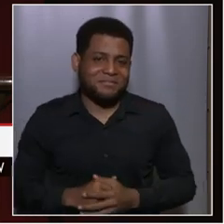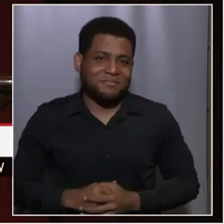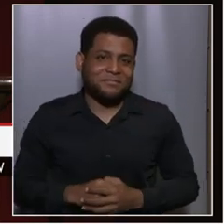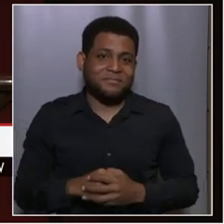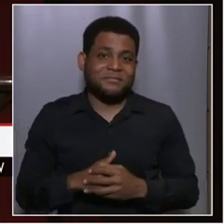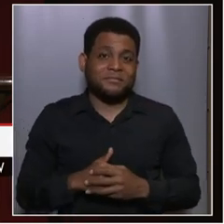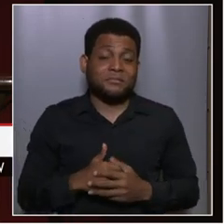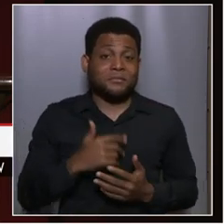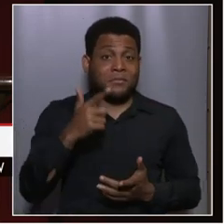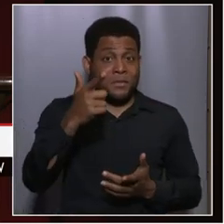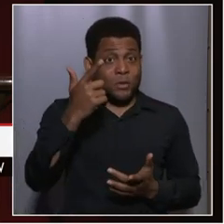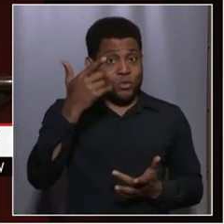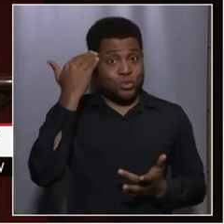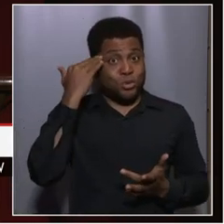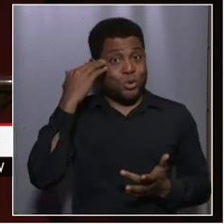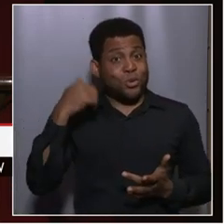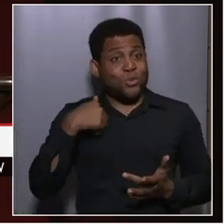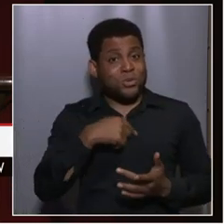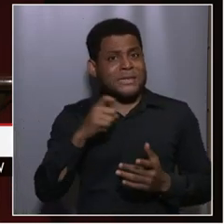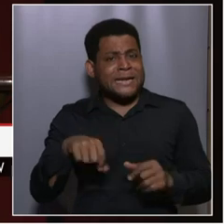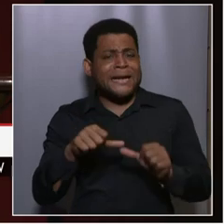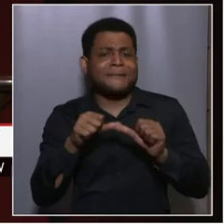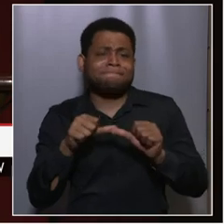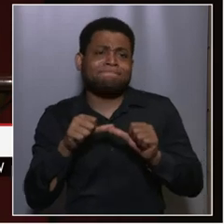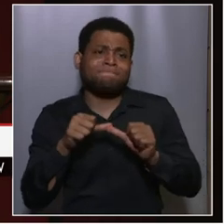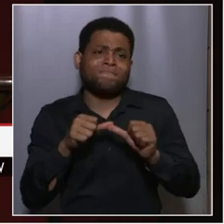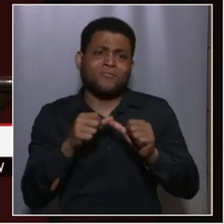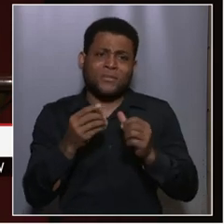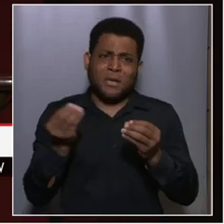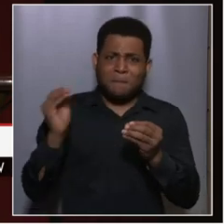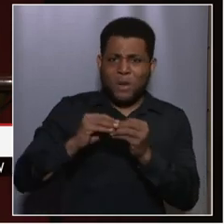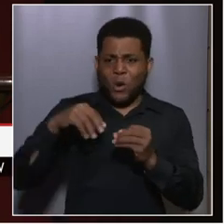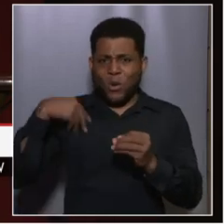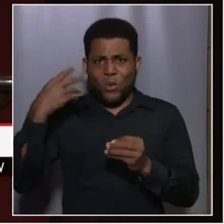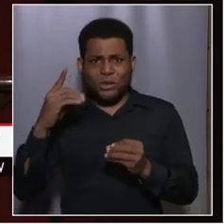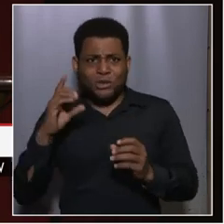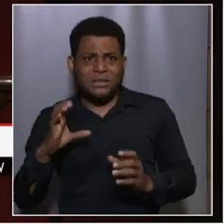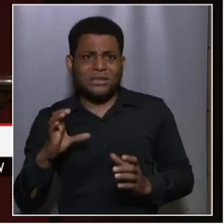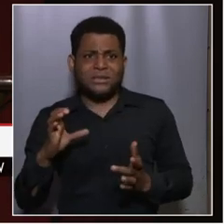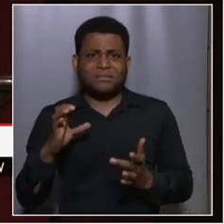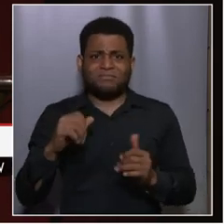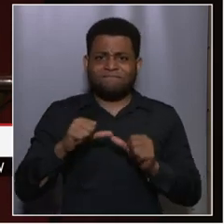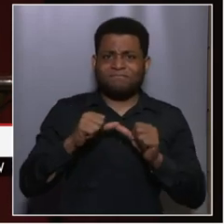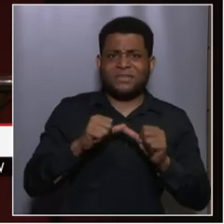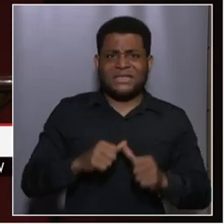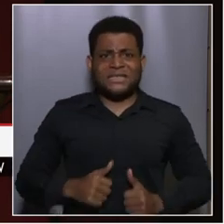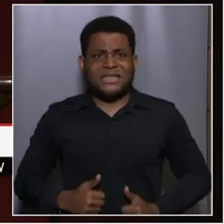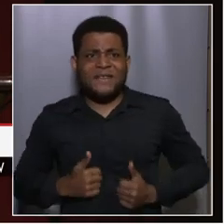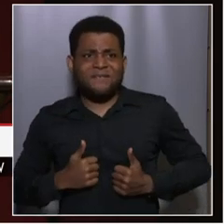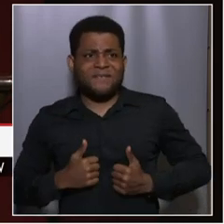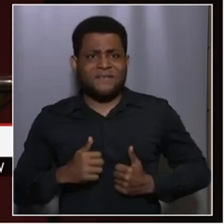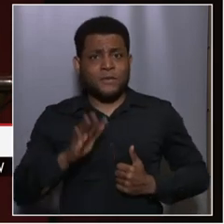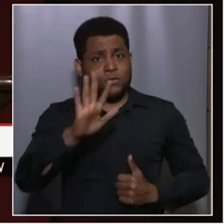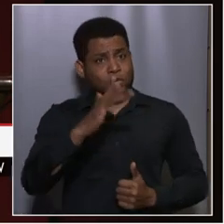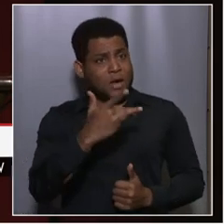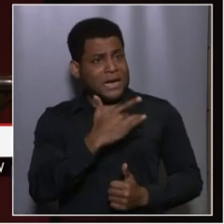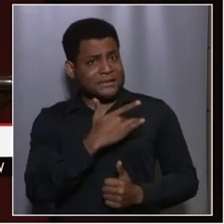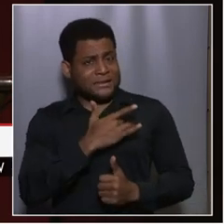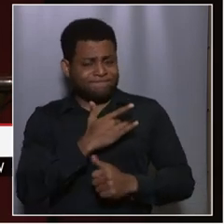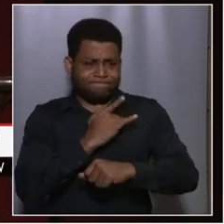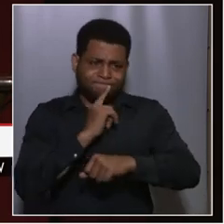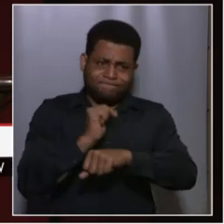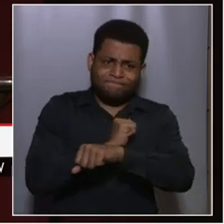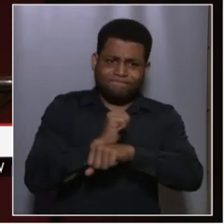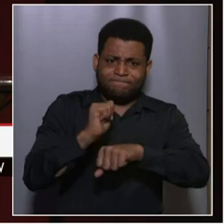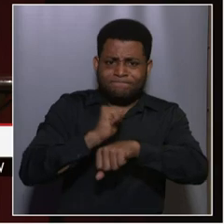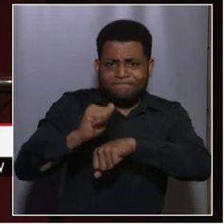I know it. And your help and your hard work are going to do exactly that. So one thing that I want to